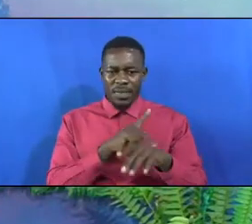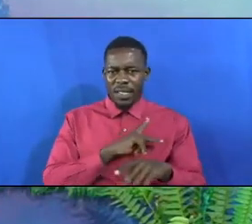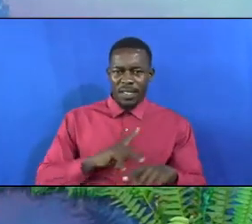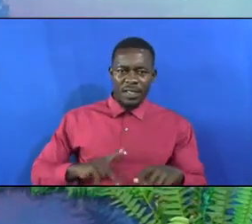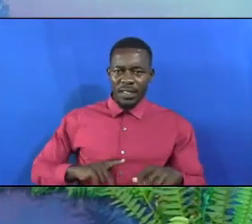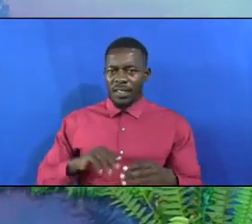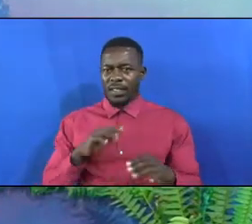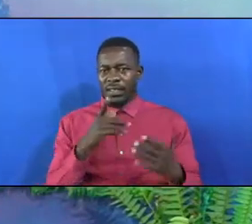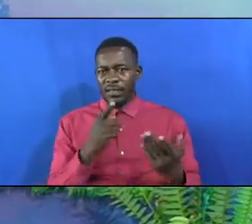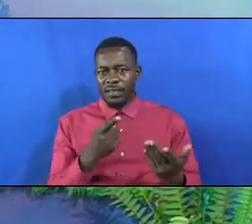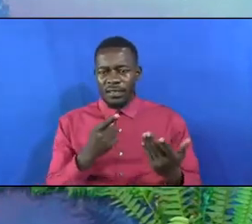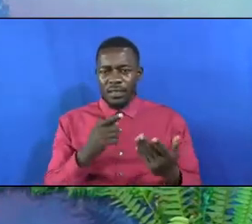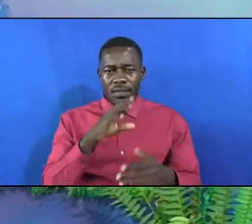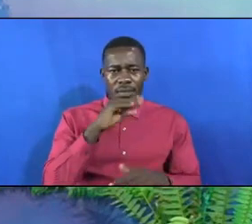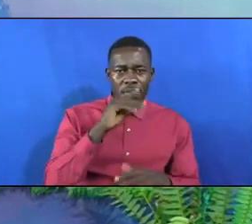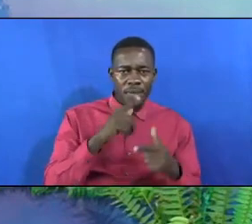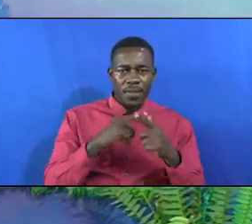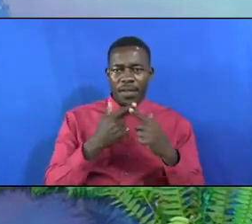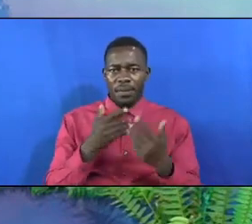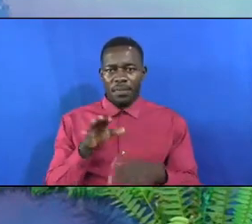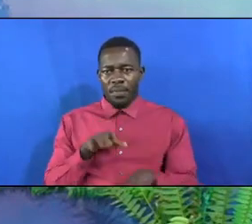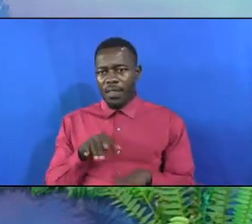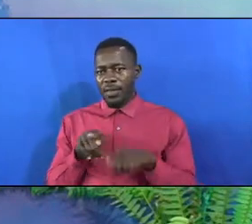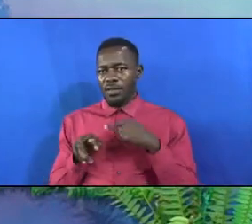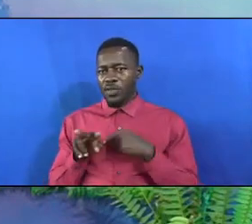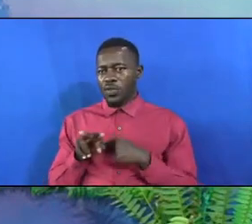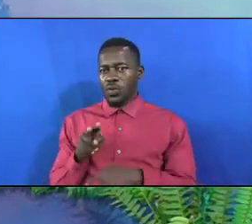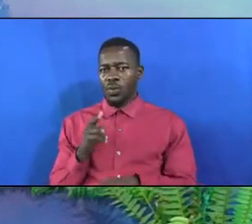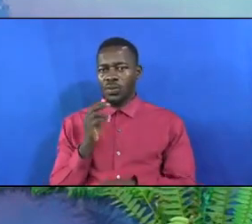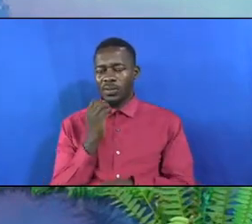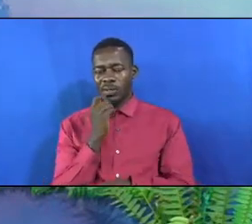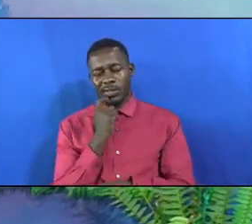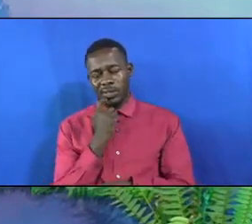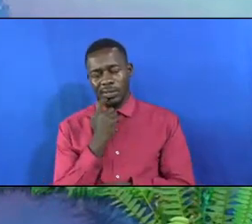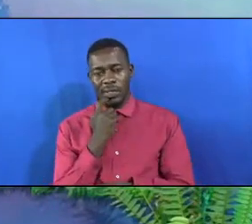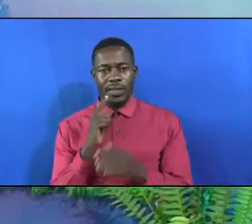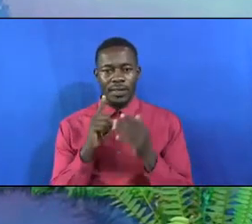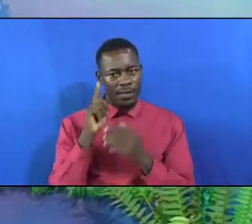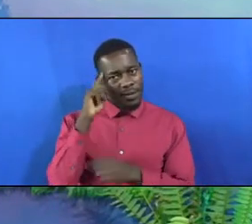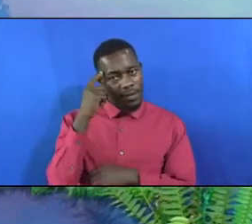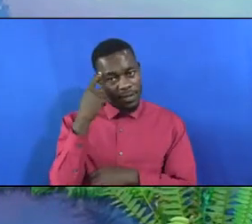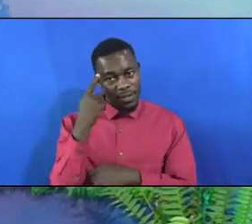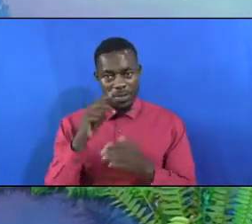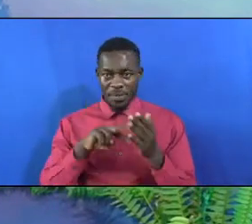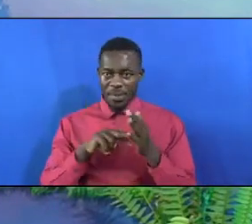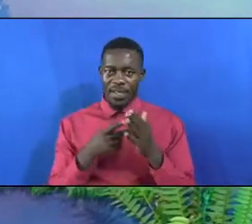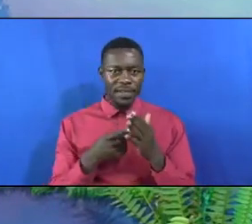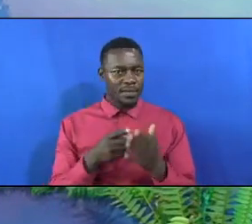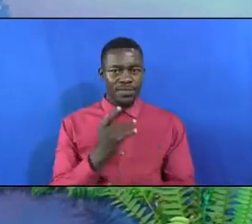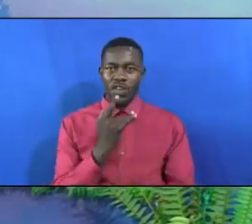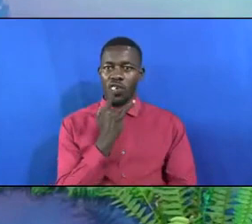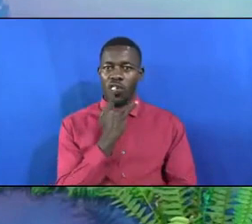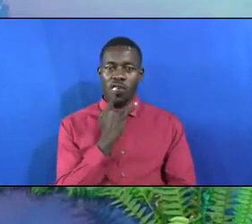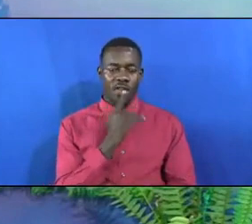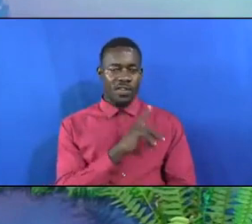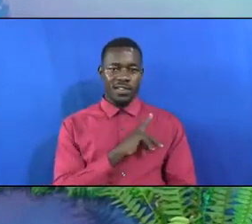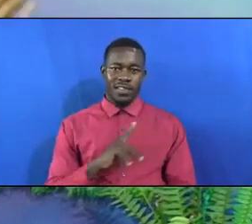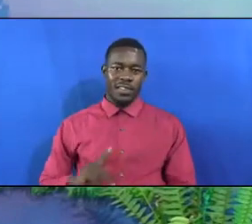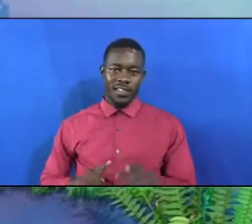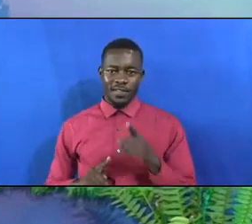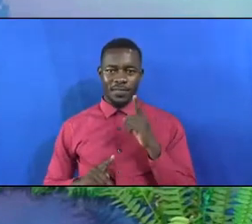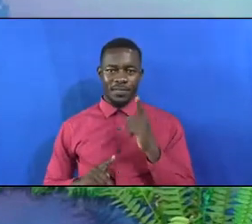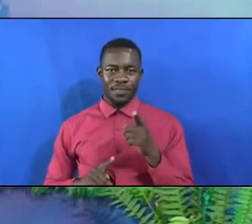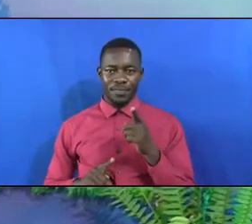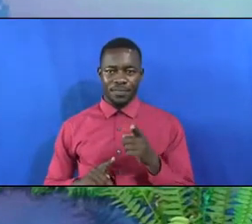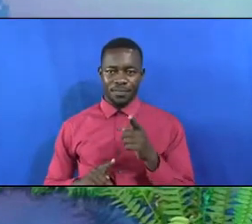there is something wrong with this decree. And they wait in the balance of the knowledge that they have about God.